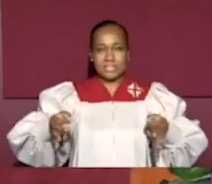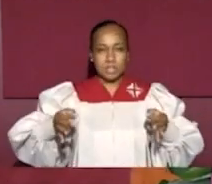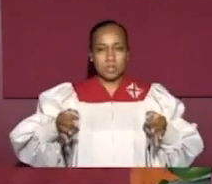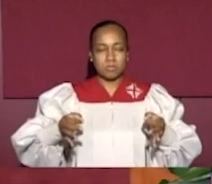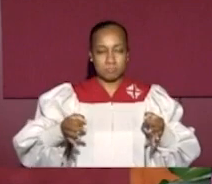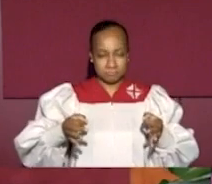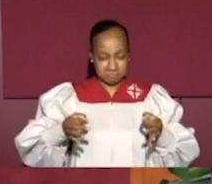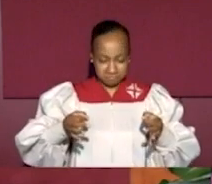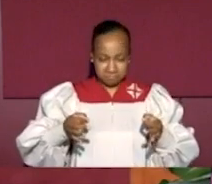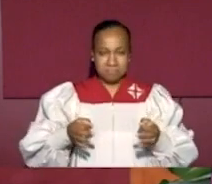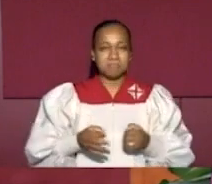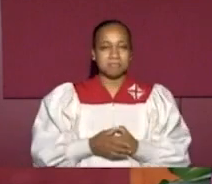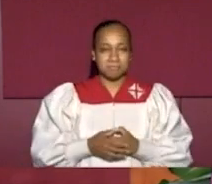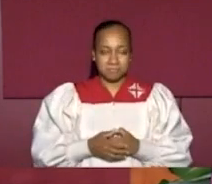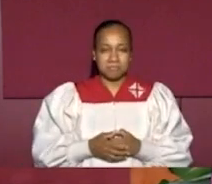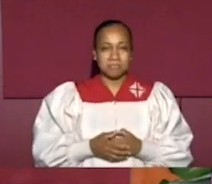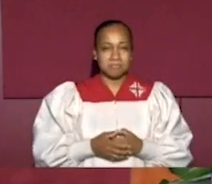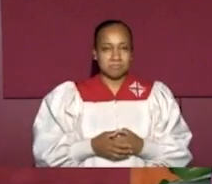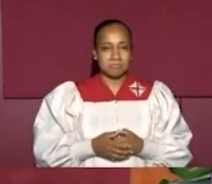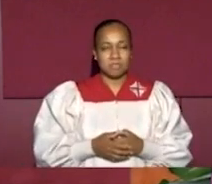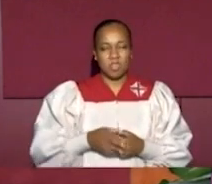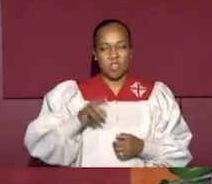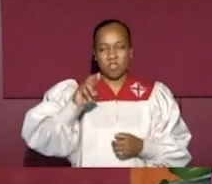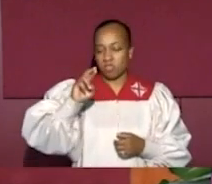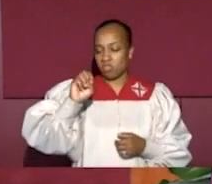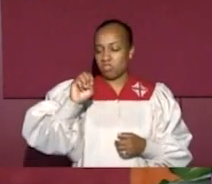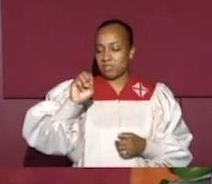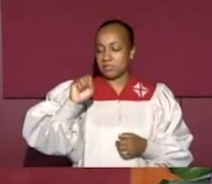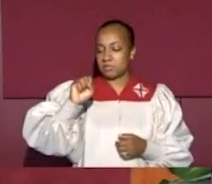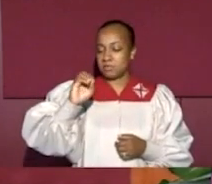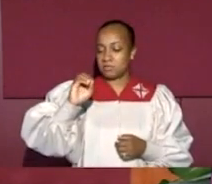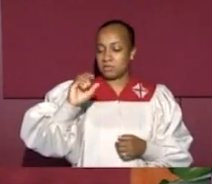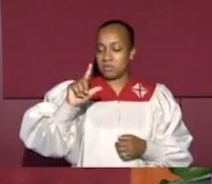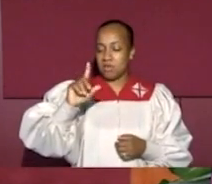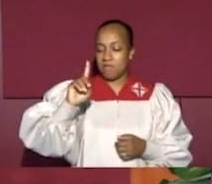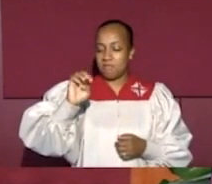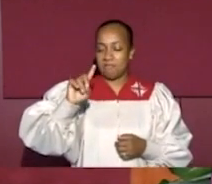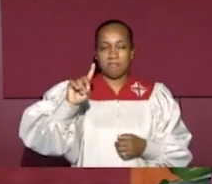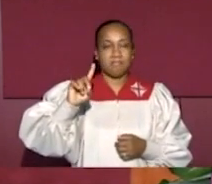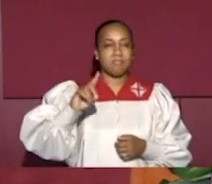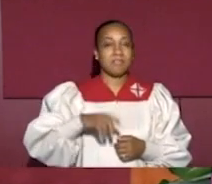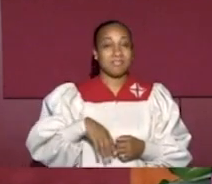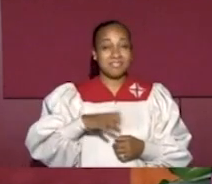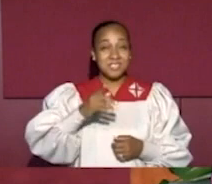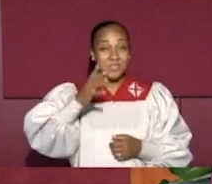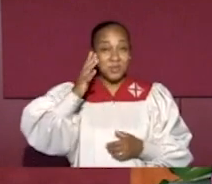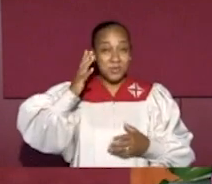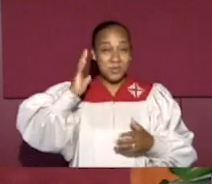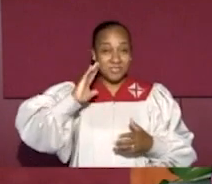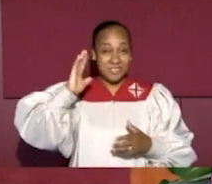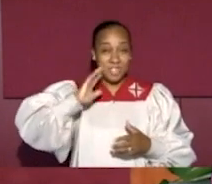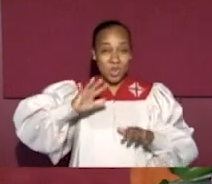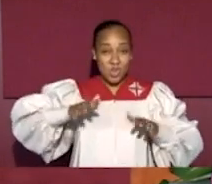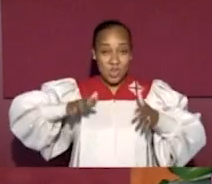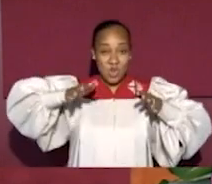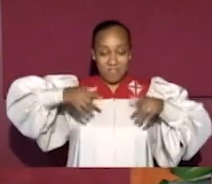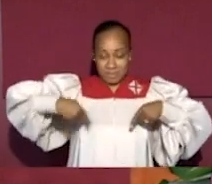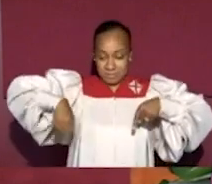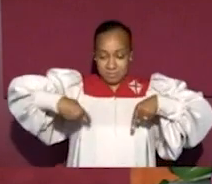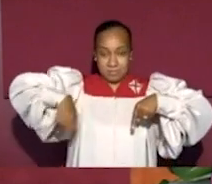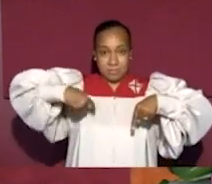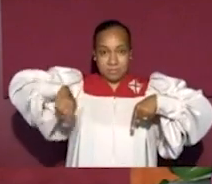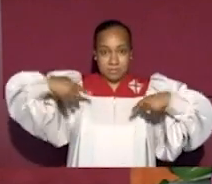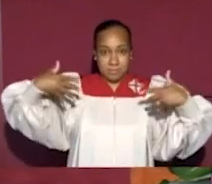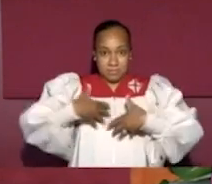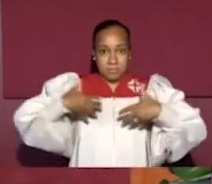To become resolute or resolved. You know, have you ever been nervous or scared or fearful to